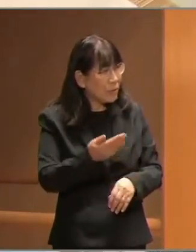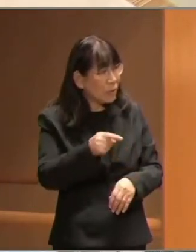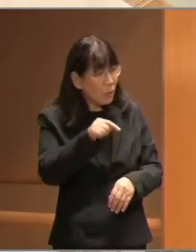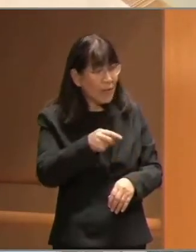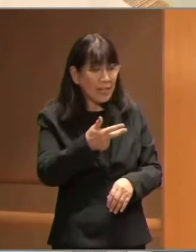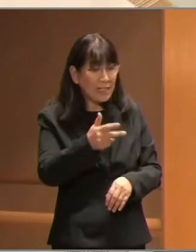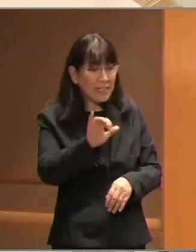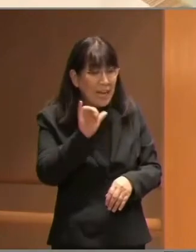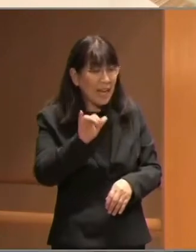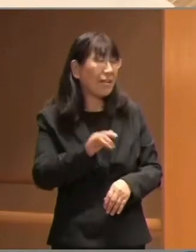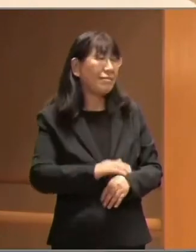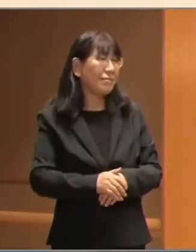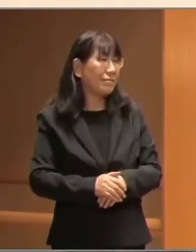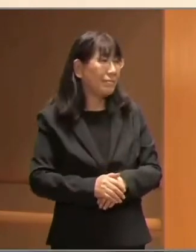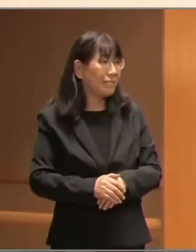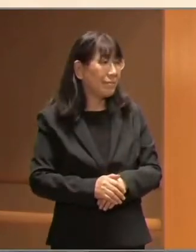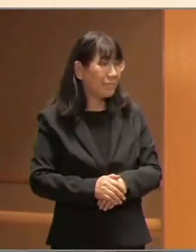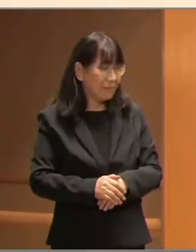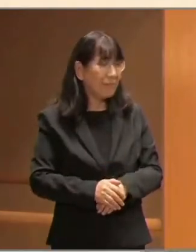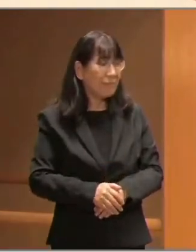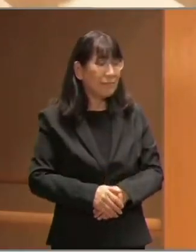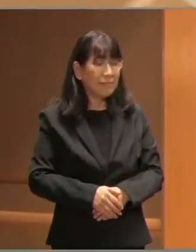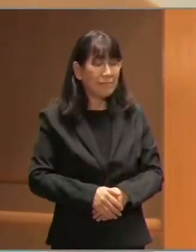And these are Kaya and Sha.